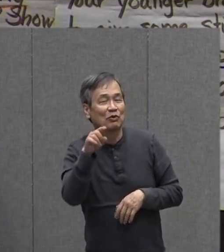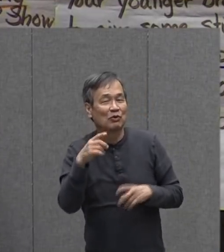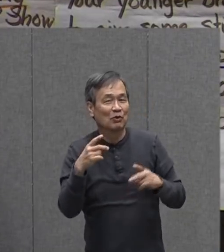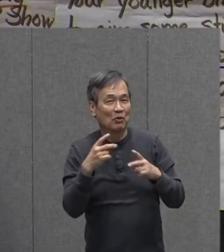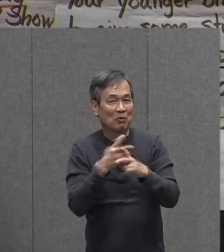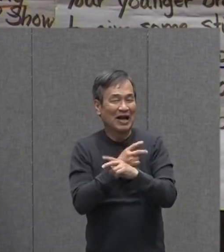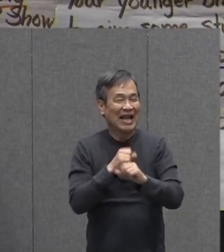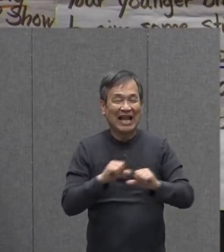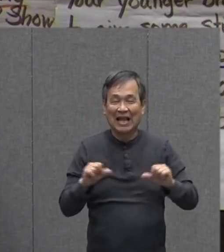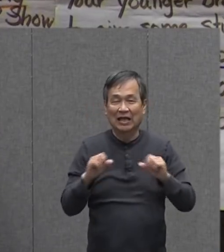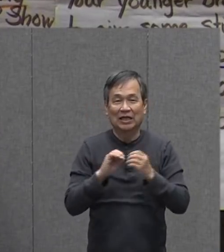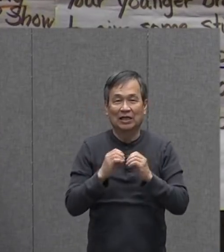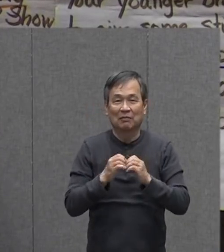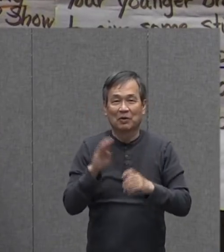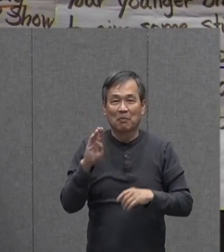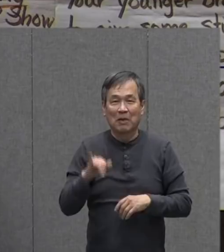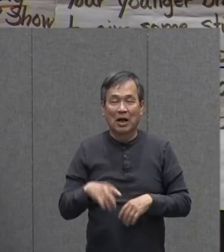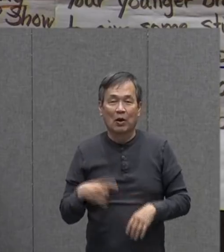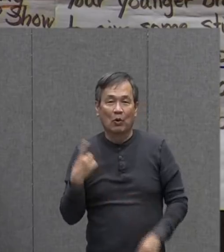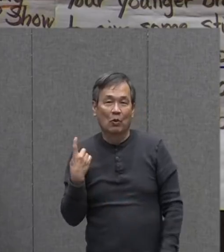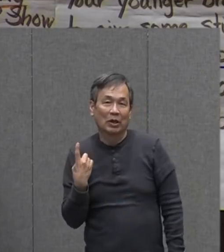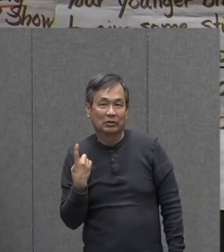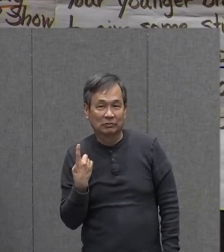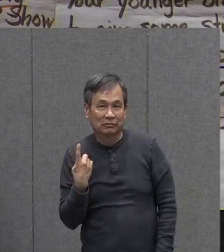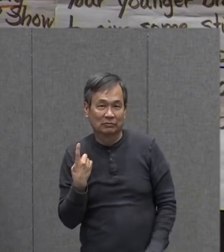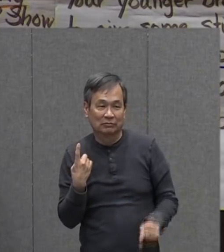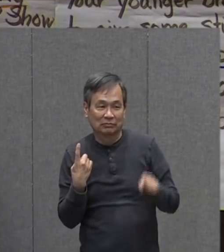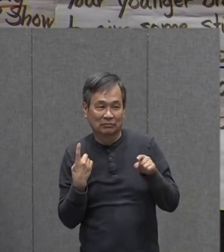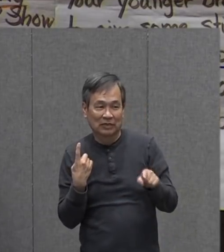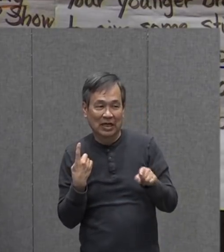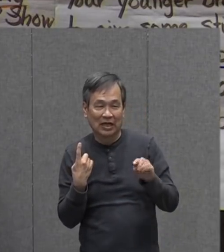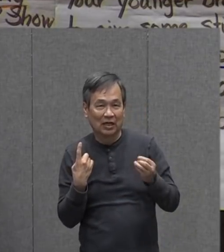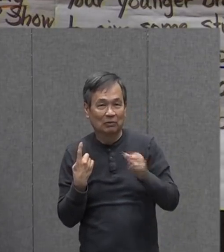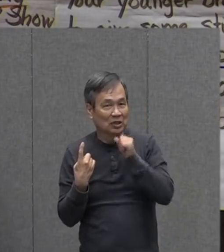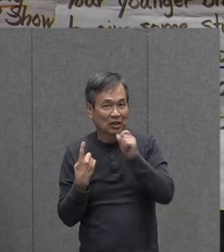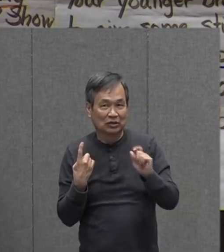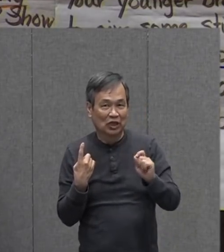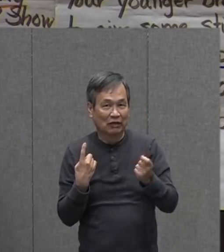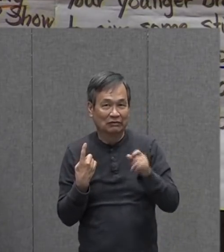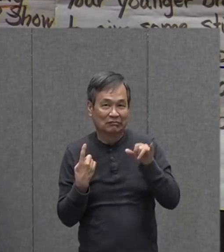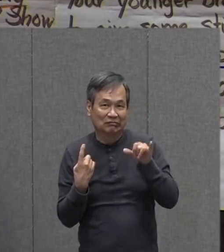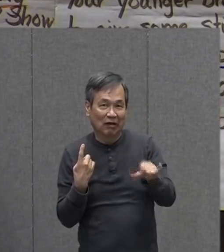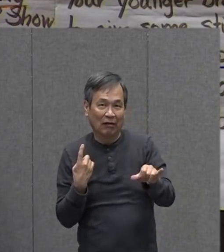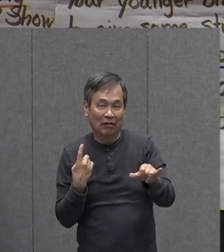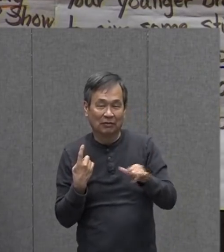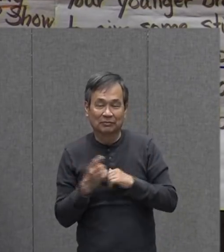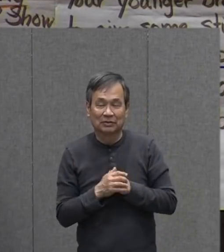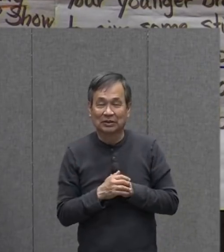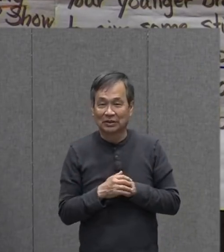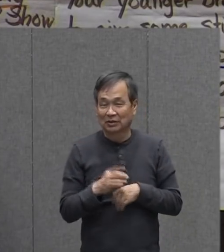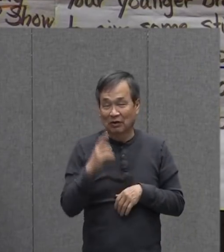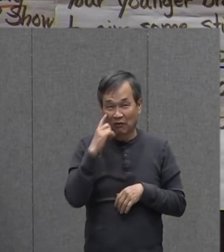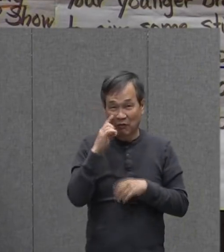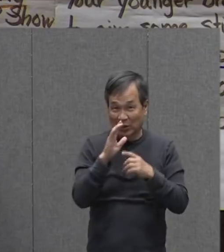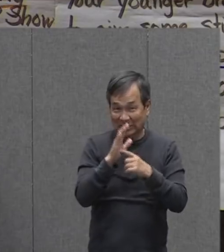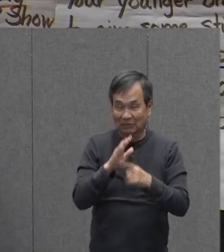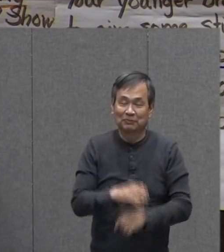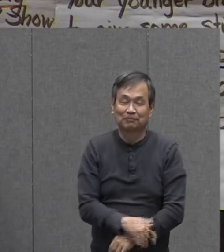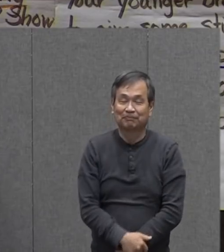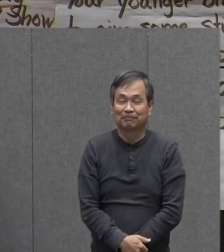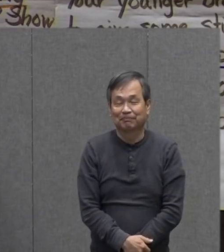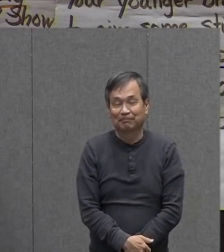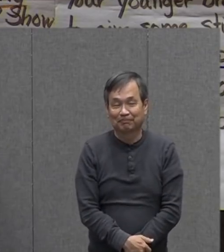writing the word. Okay? So you could put your multiplication word here or whatever word that you're going to be defining. We're